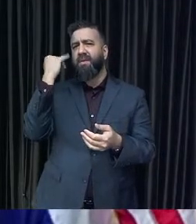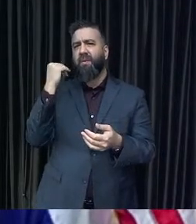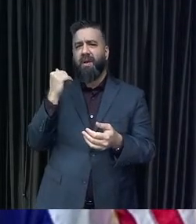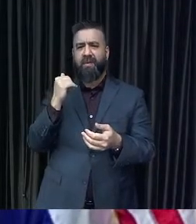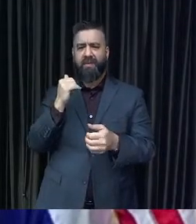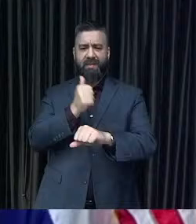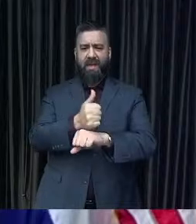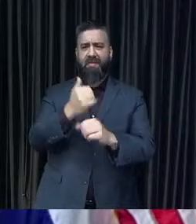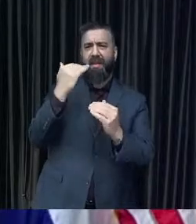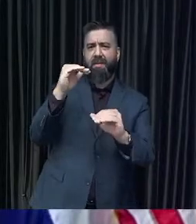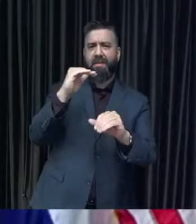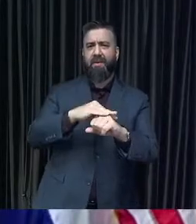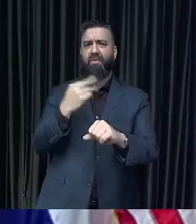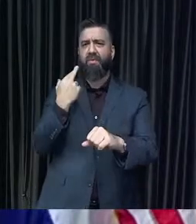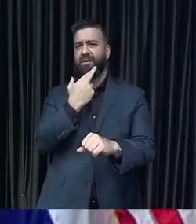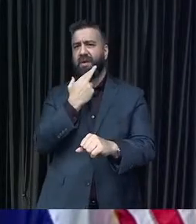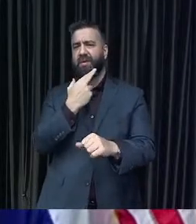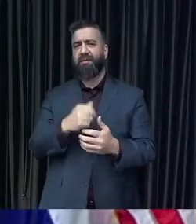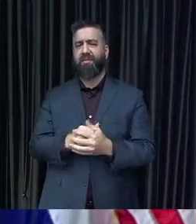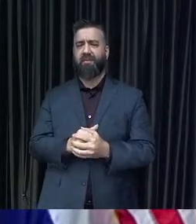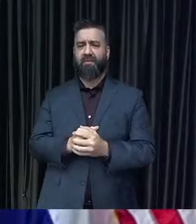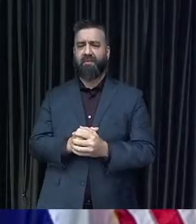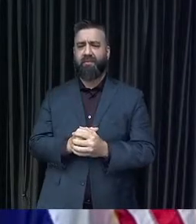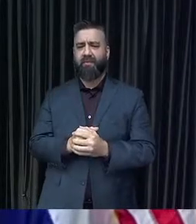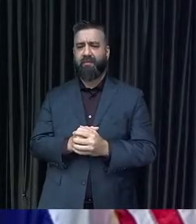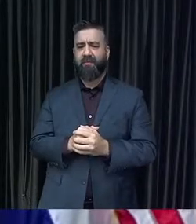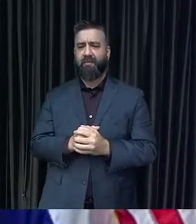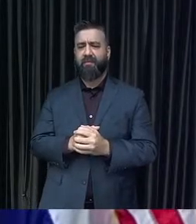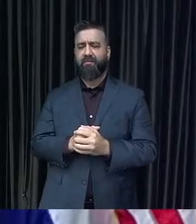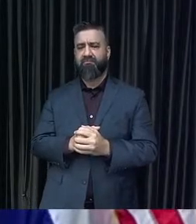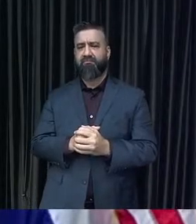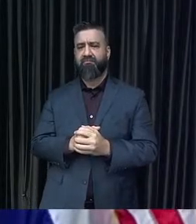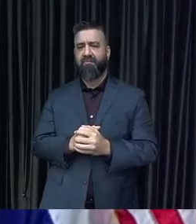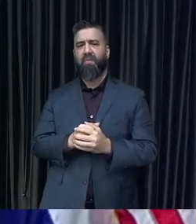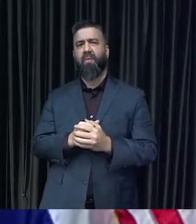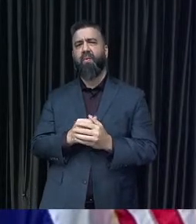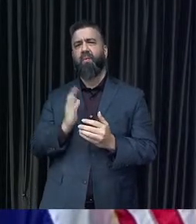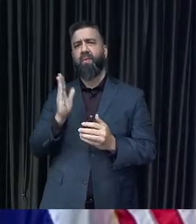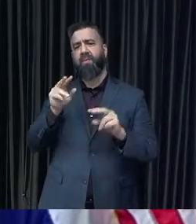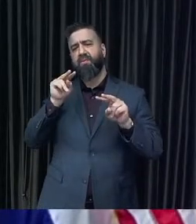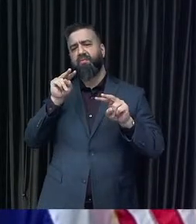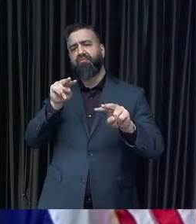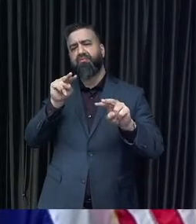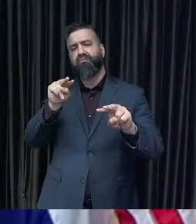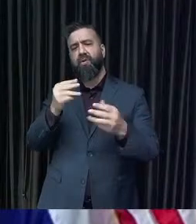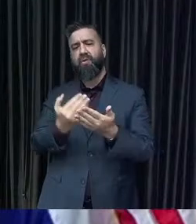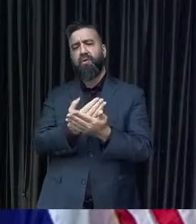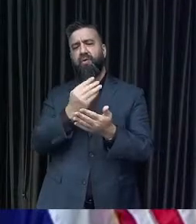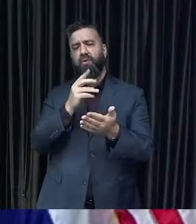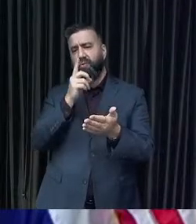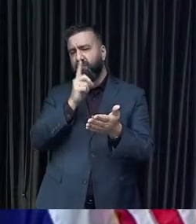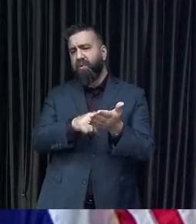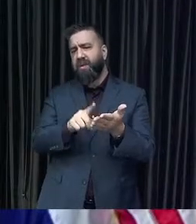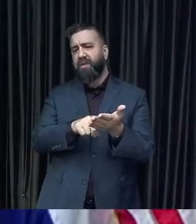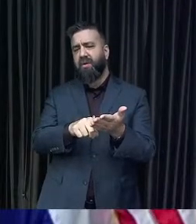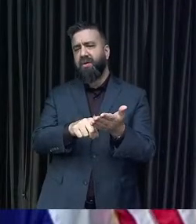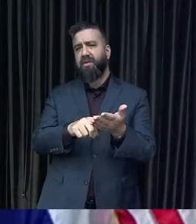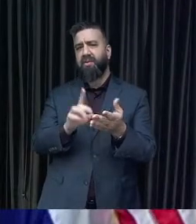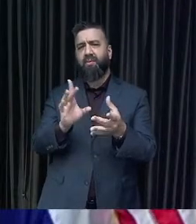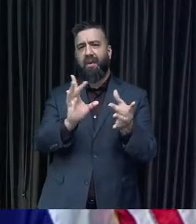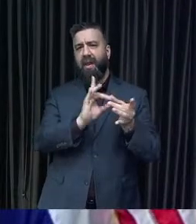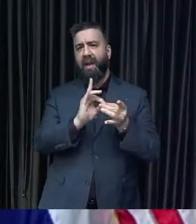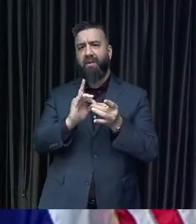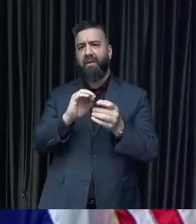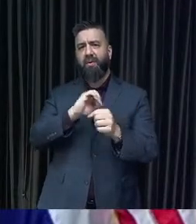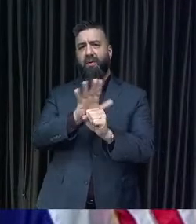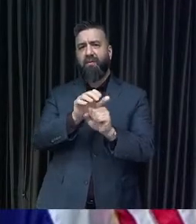post-holiday spike in infections? Well, we'll be watching new research surrounding the transmission of COVID in